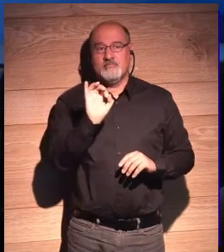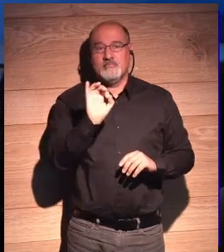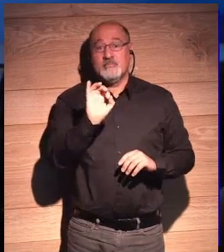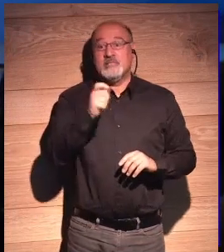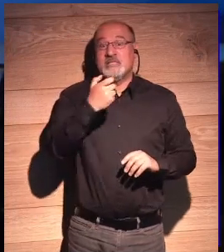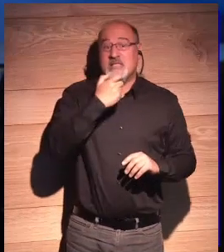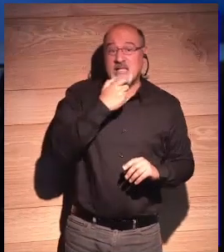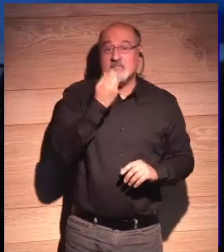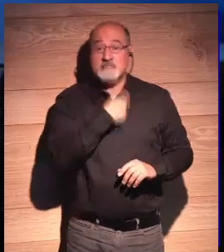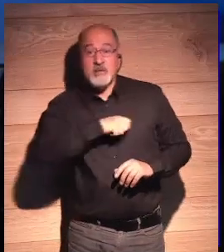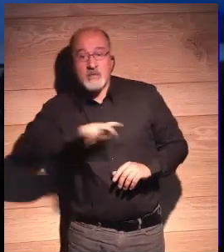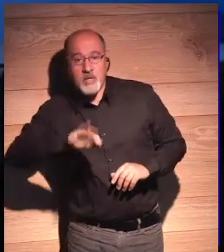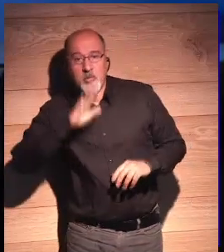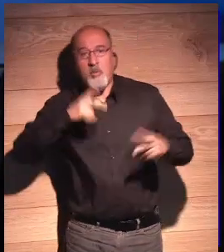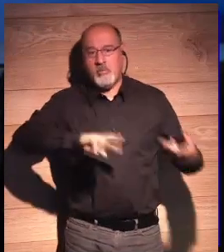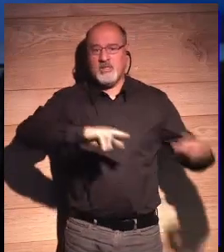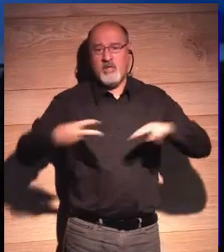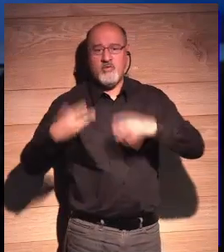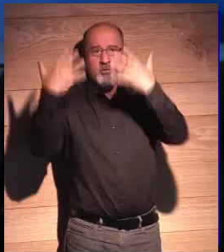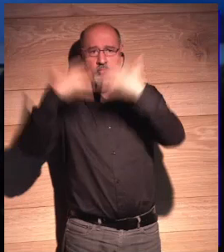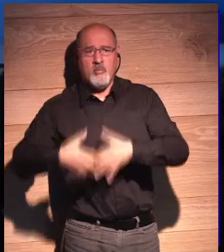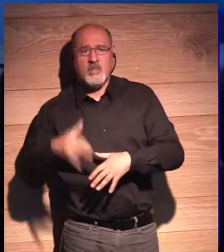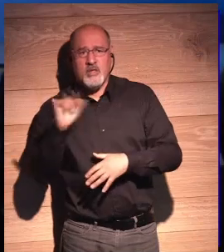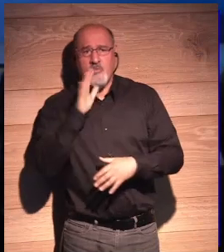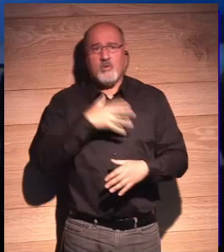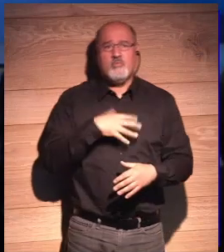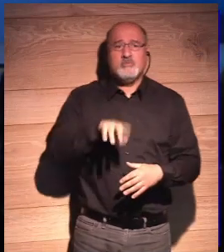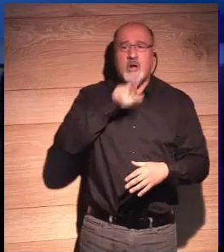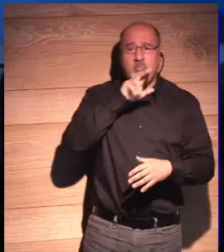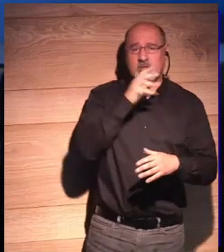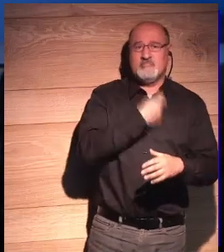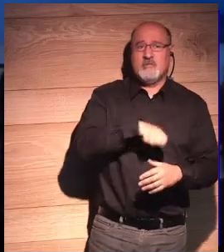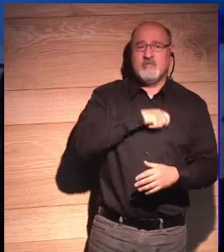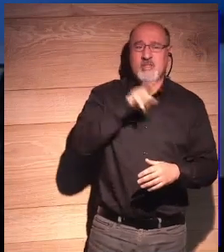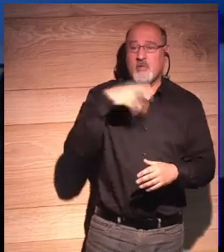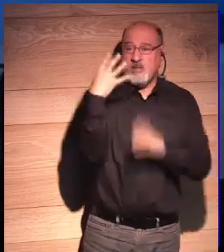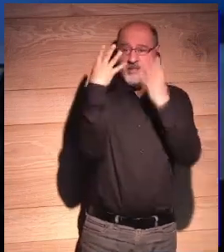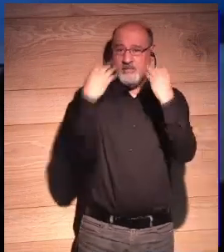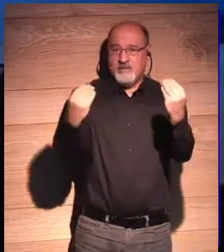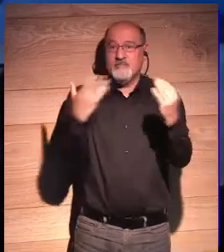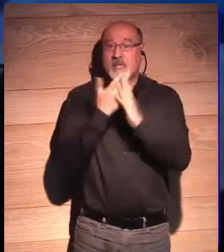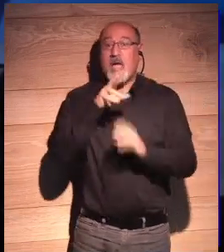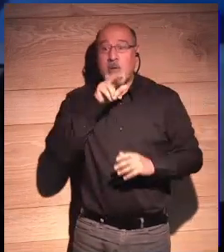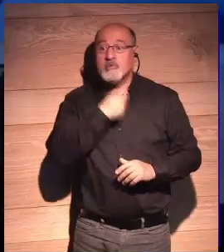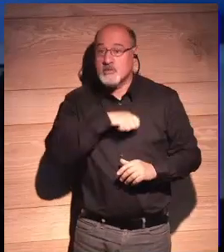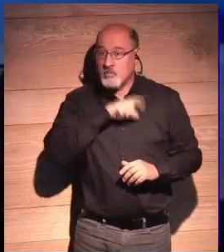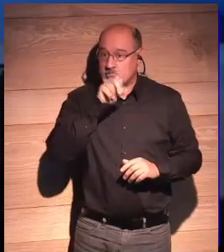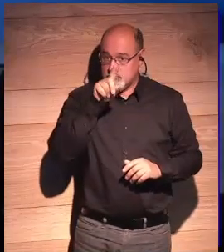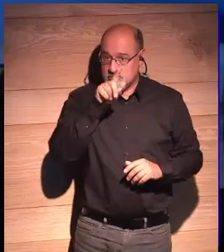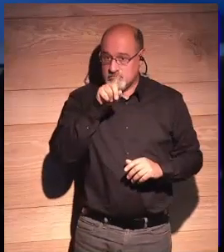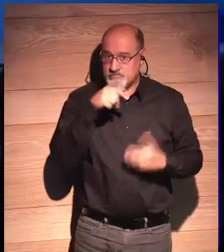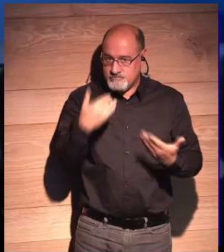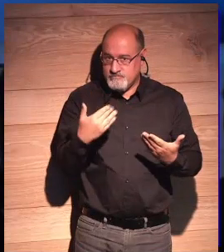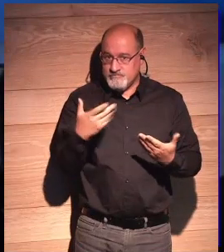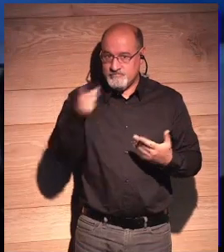Yo creo que tenemos traducción, ¿no? Para que... We have translation to do it in Spanish. So I'll speak in Spanish,